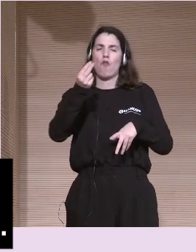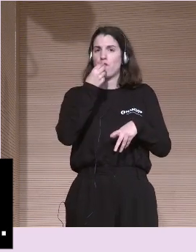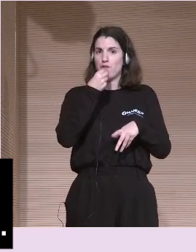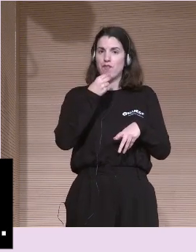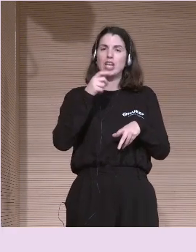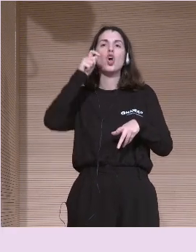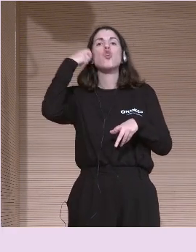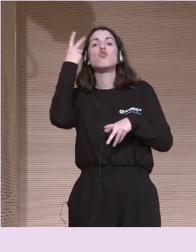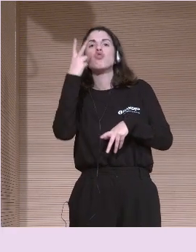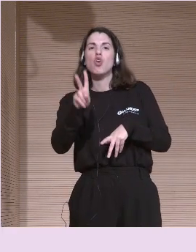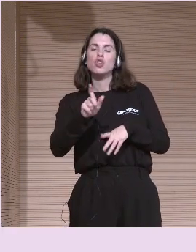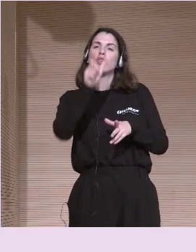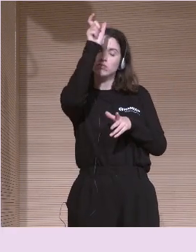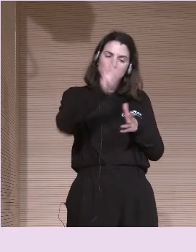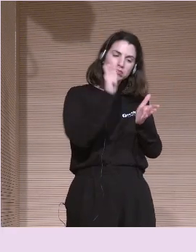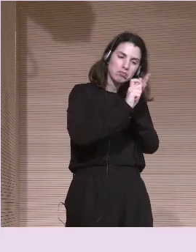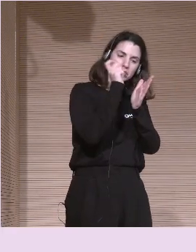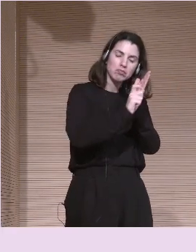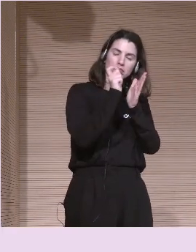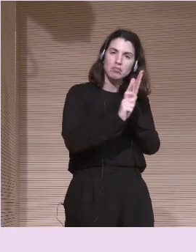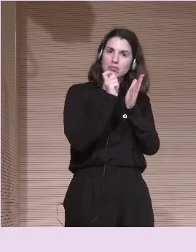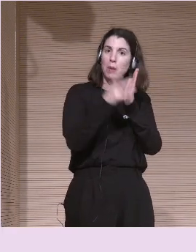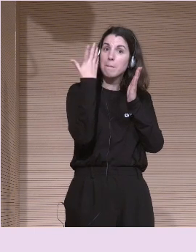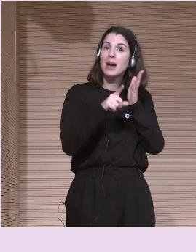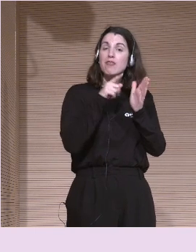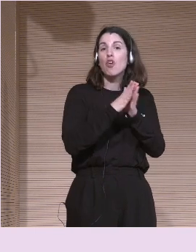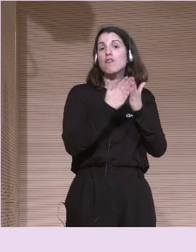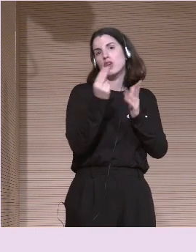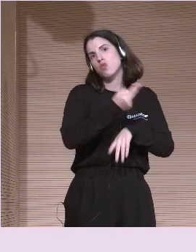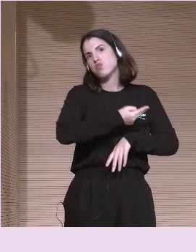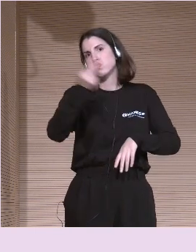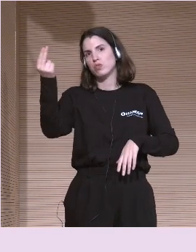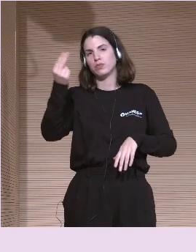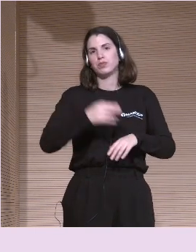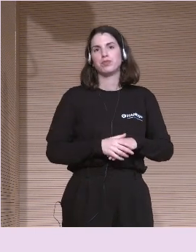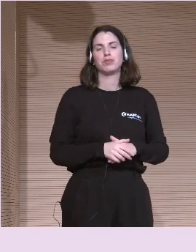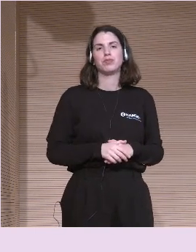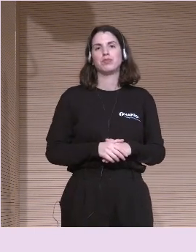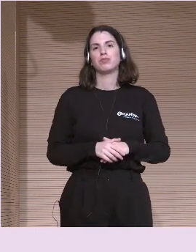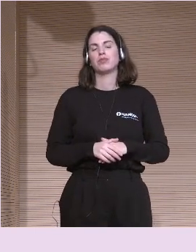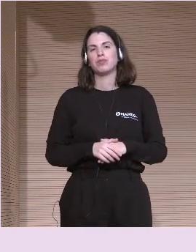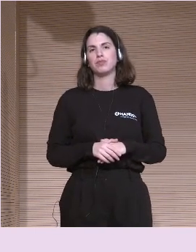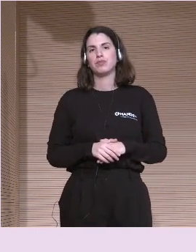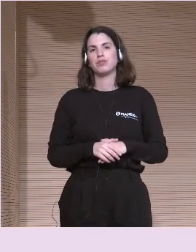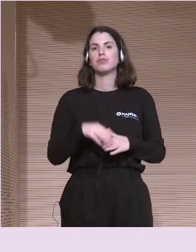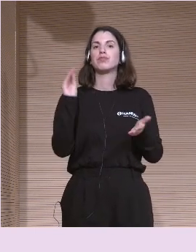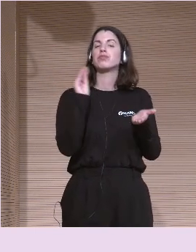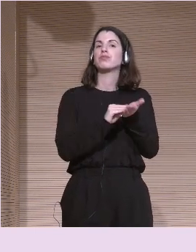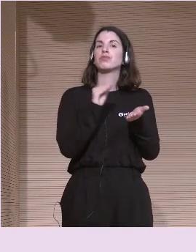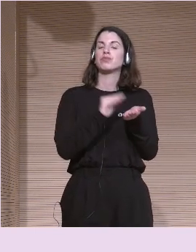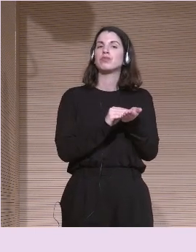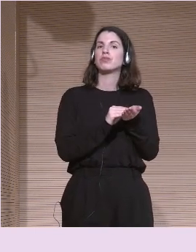a bestseller. And then she, for our exhibition, we did an exhibition all about migrant entrepreneurs. She guest curated her